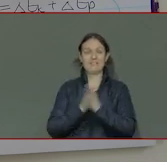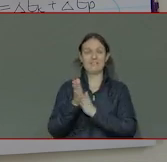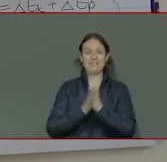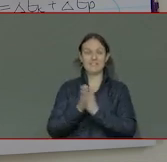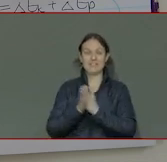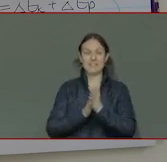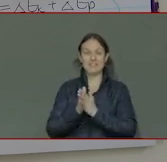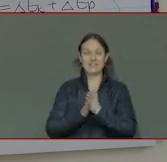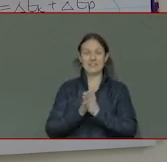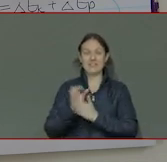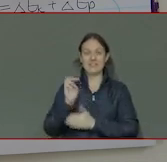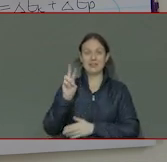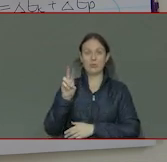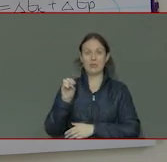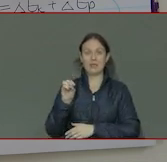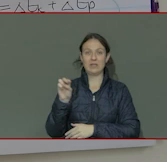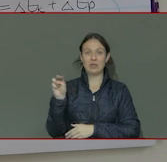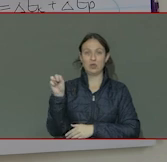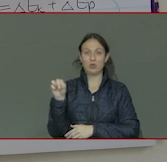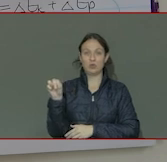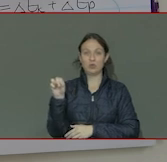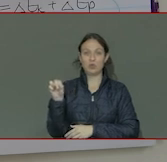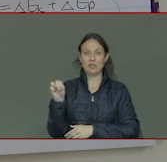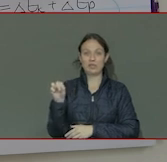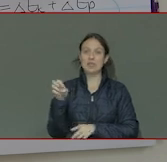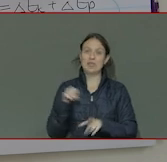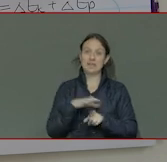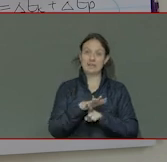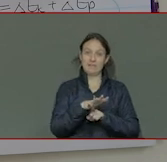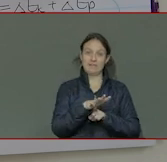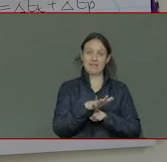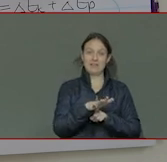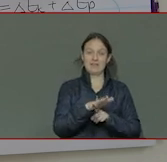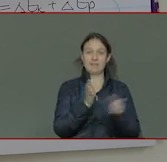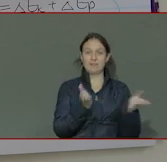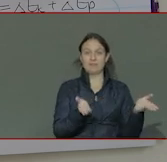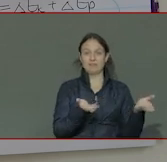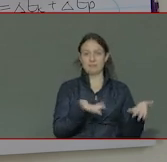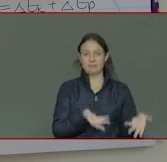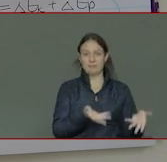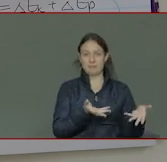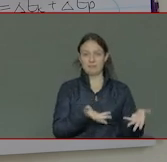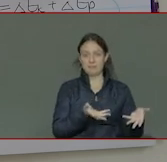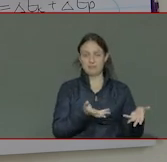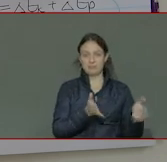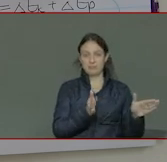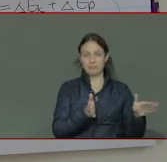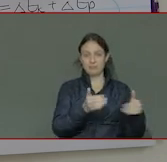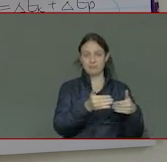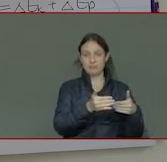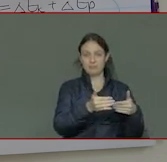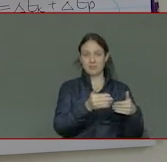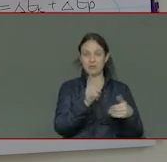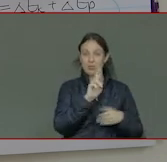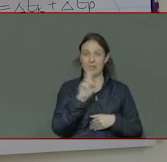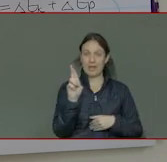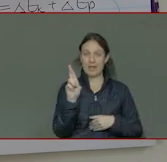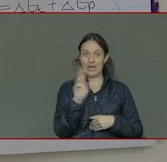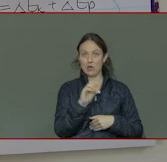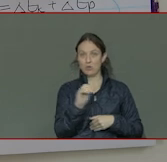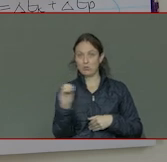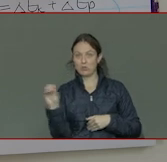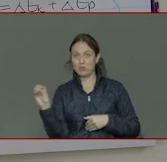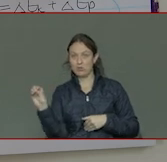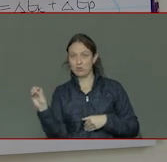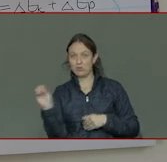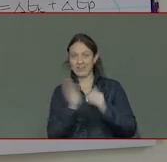of magnitude 20 Newton acts on the crate. So if the object moves to the right, the frictional force is